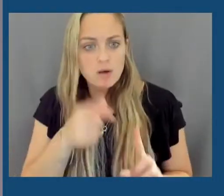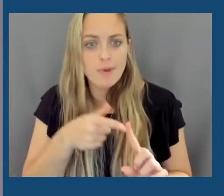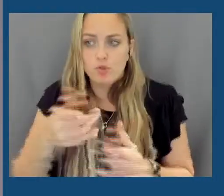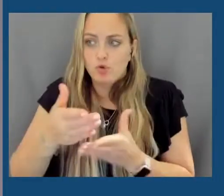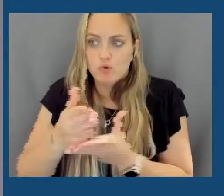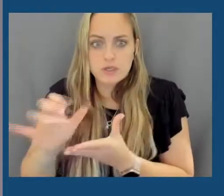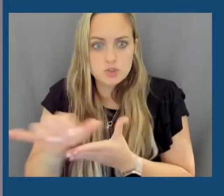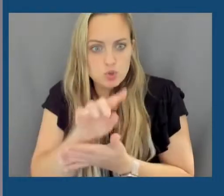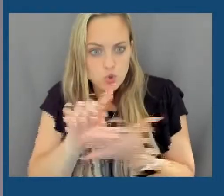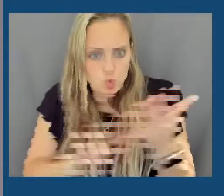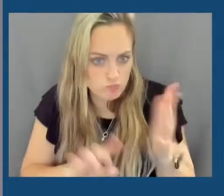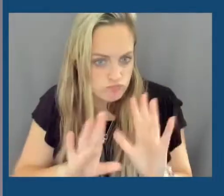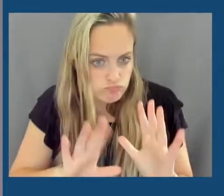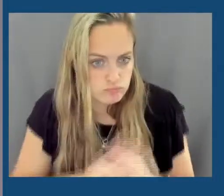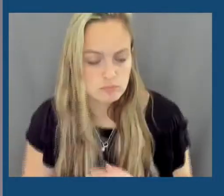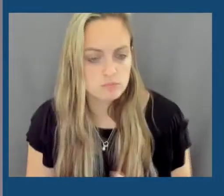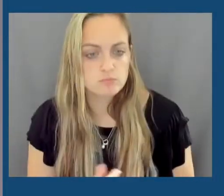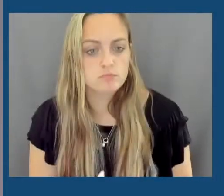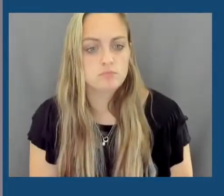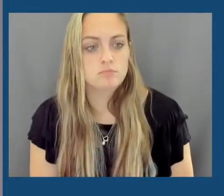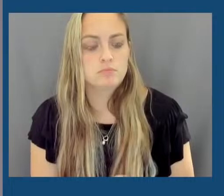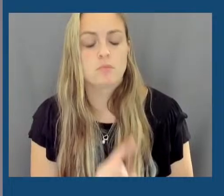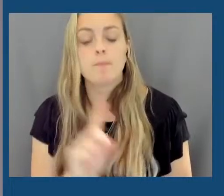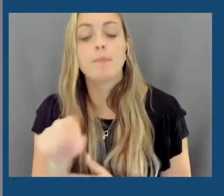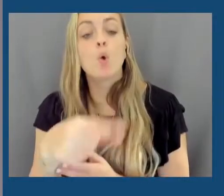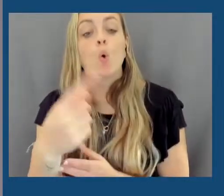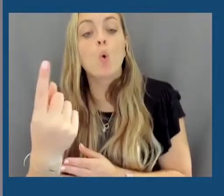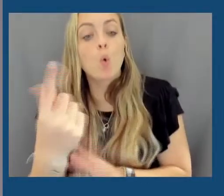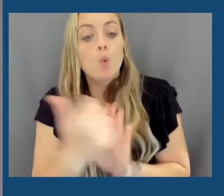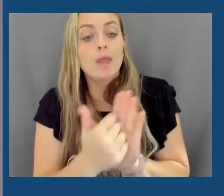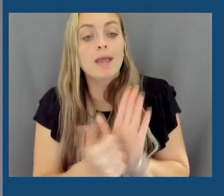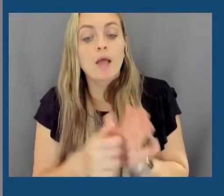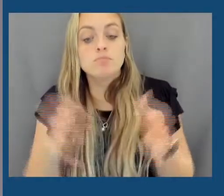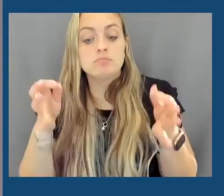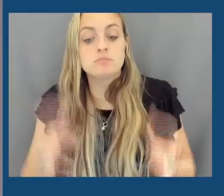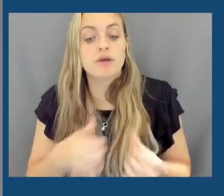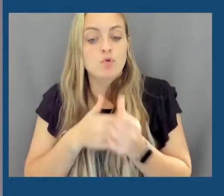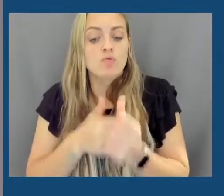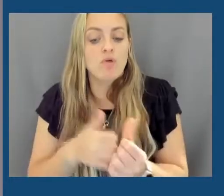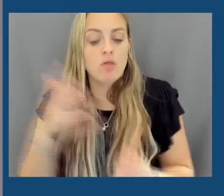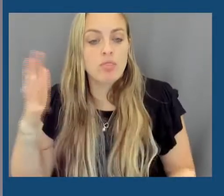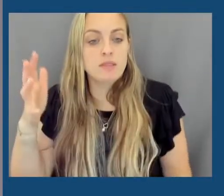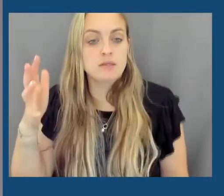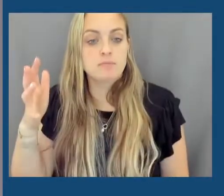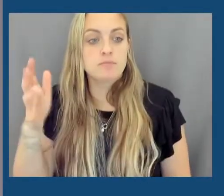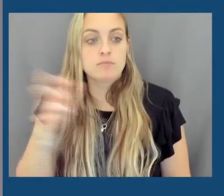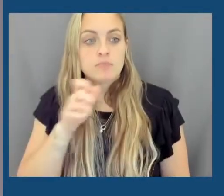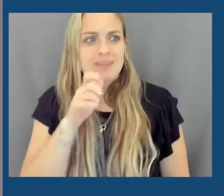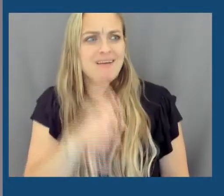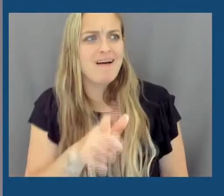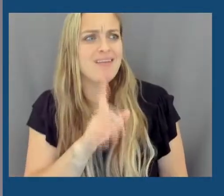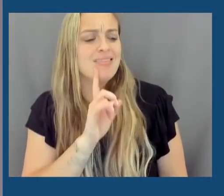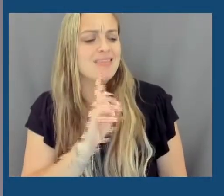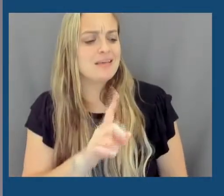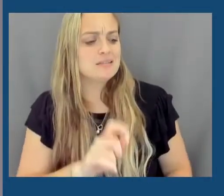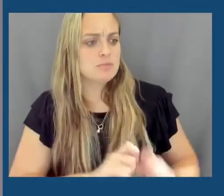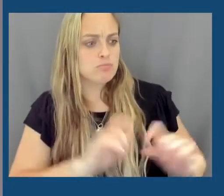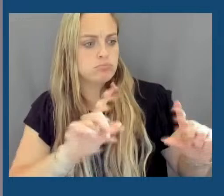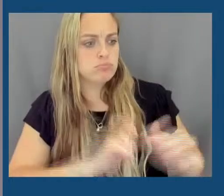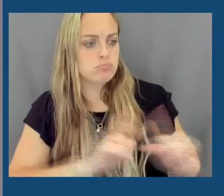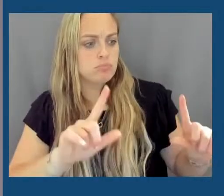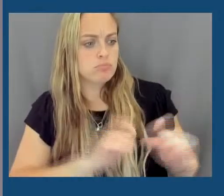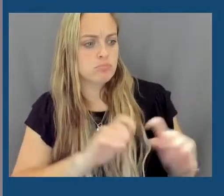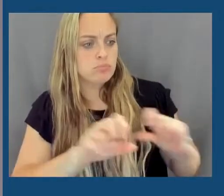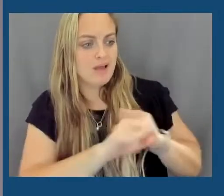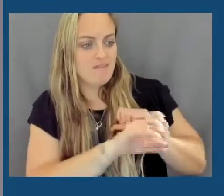this, but only accounts they've chosen to follow, not this unsolicited bombardment. And it can't